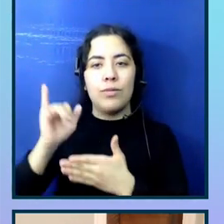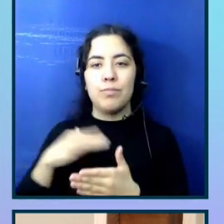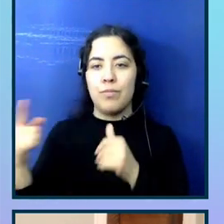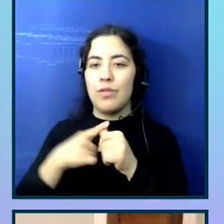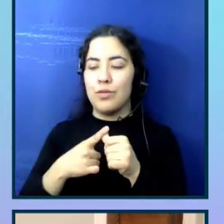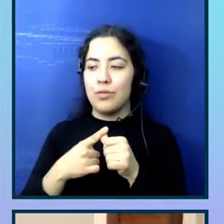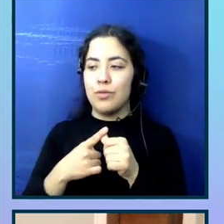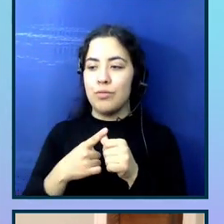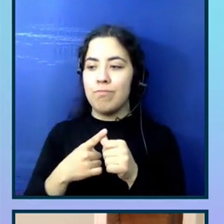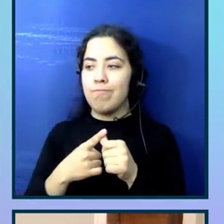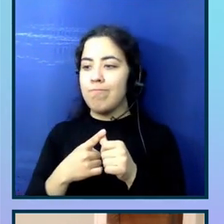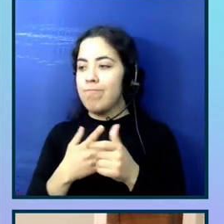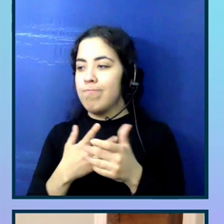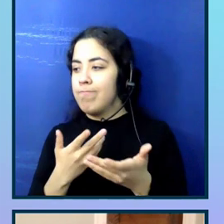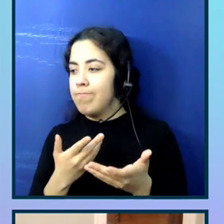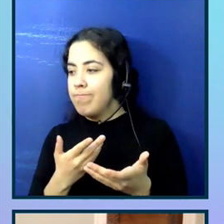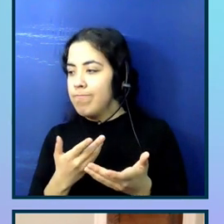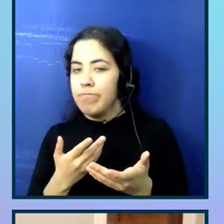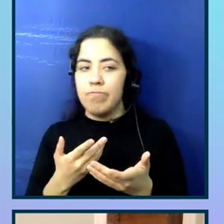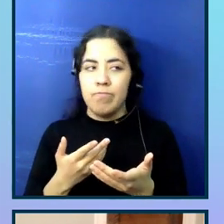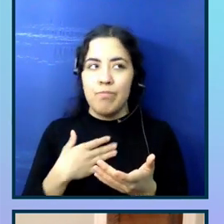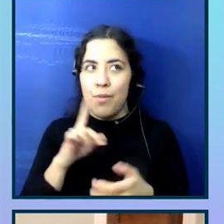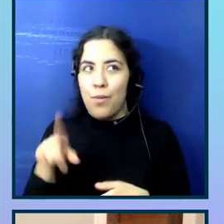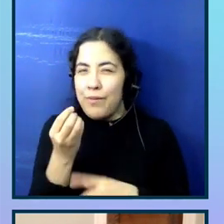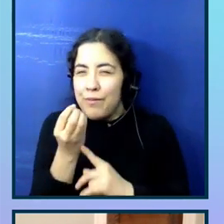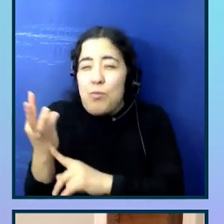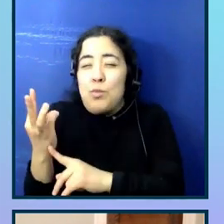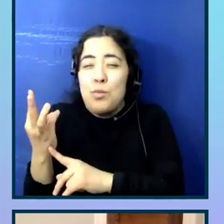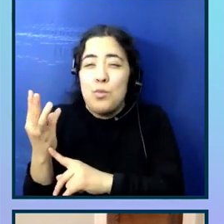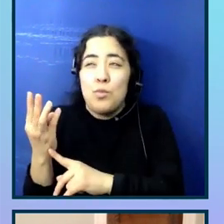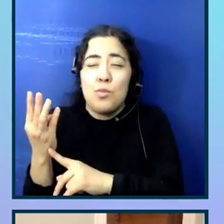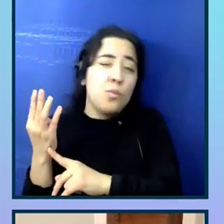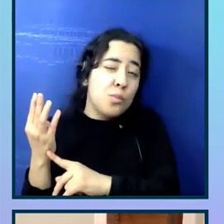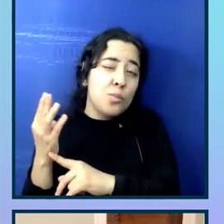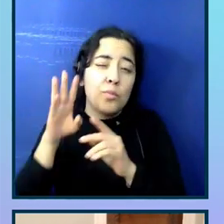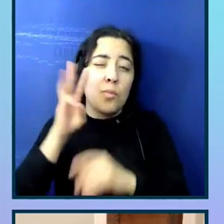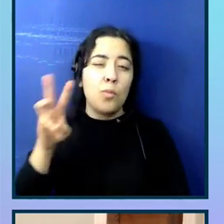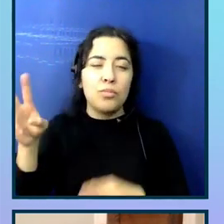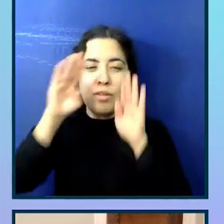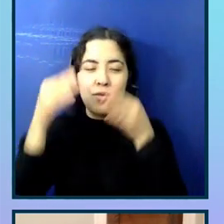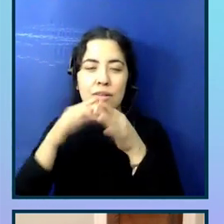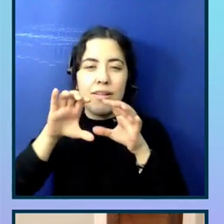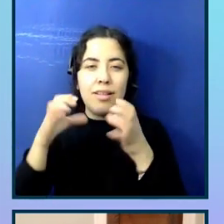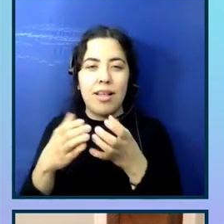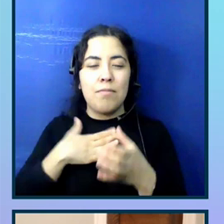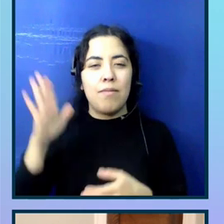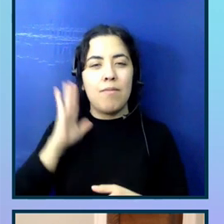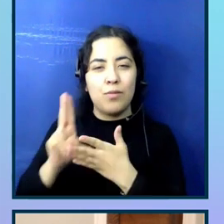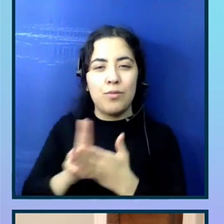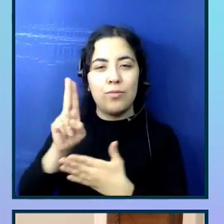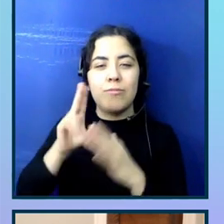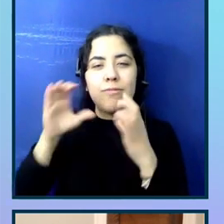very first and pretty much only few web-focused classes at my university. It was a